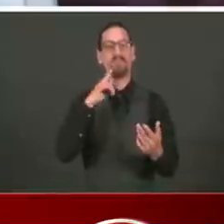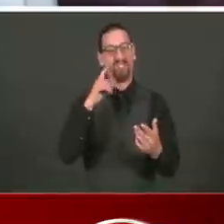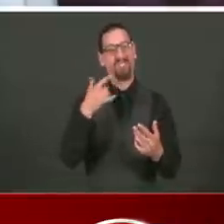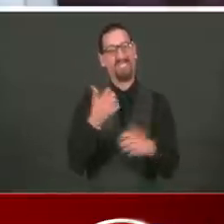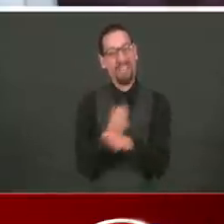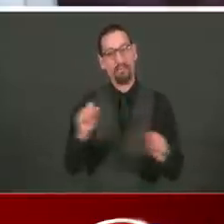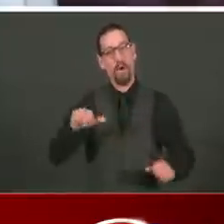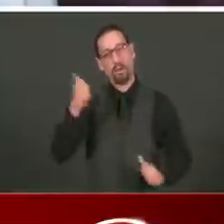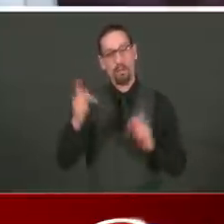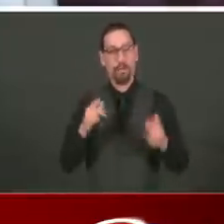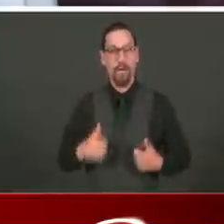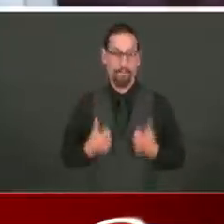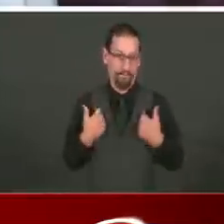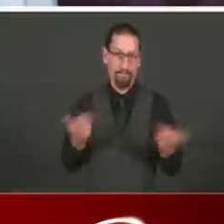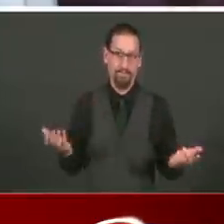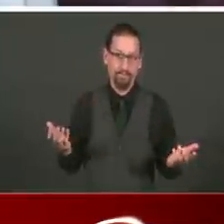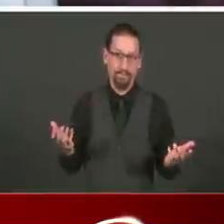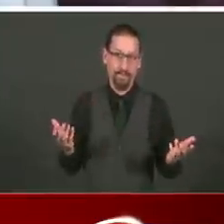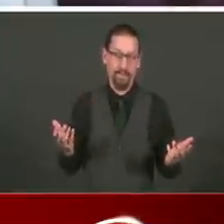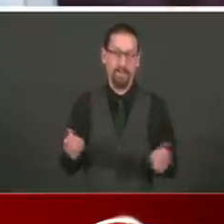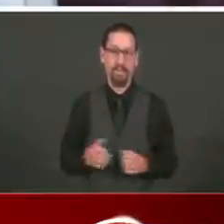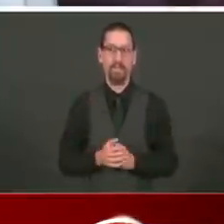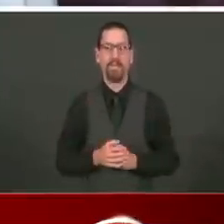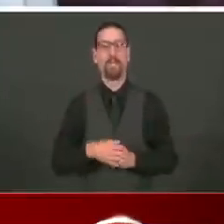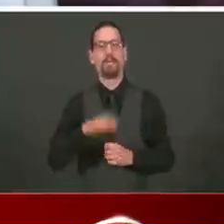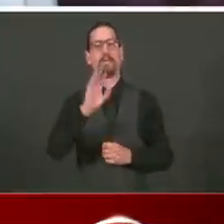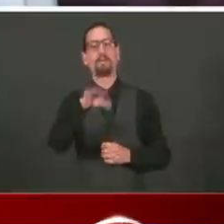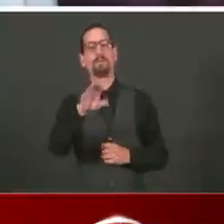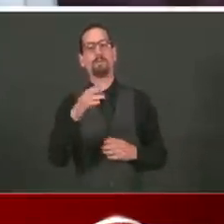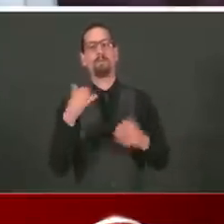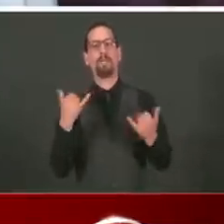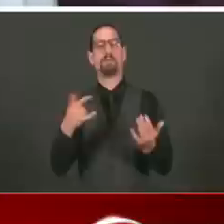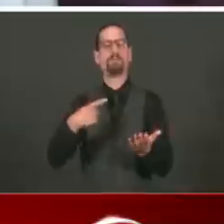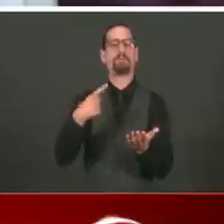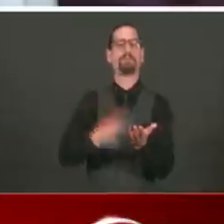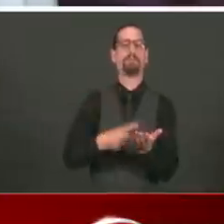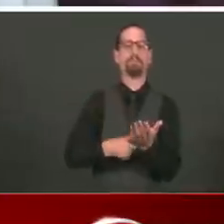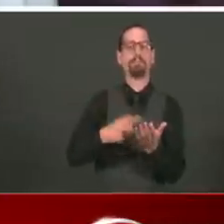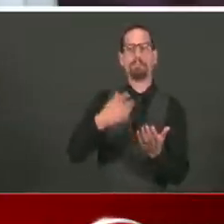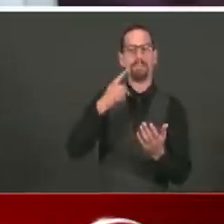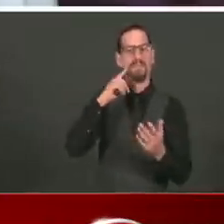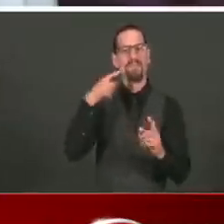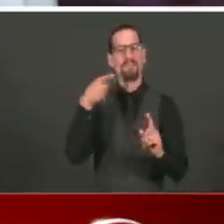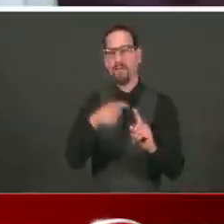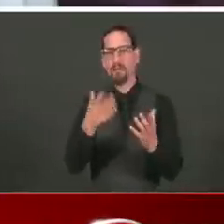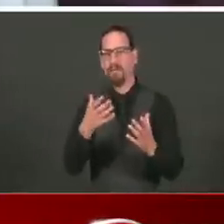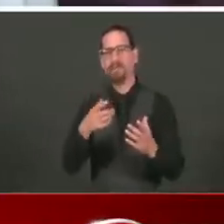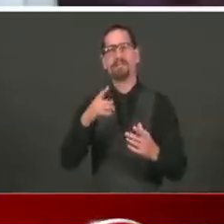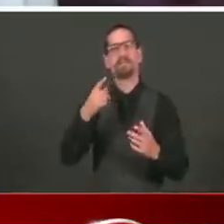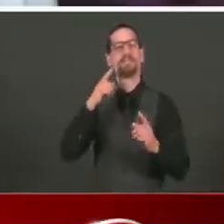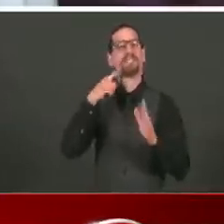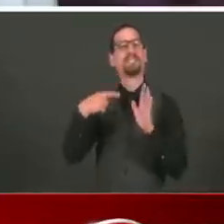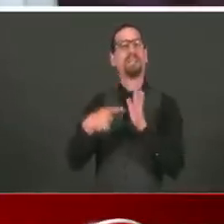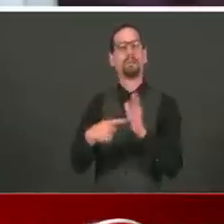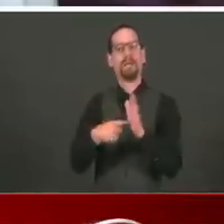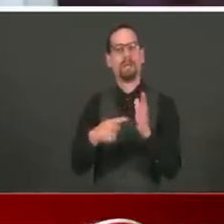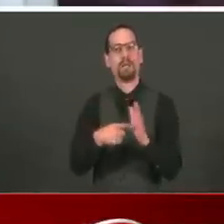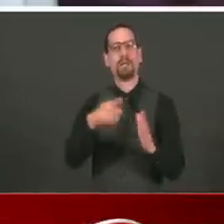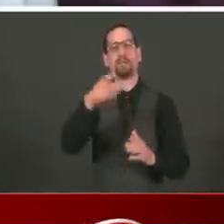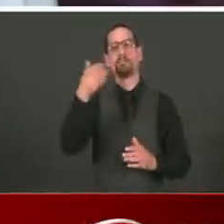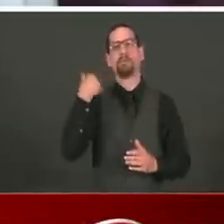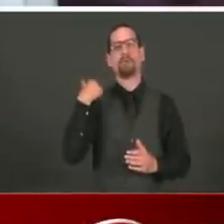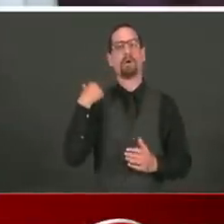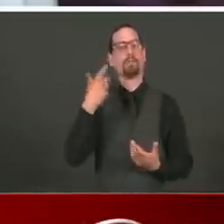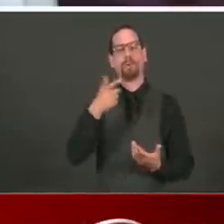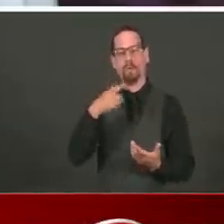Secondly, symptom diary. Instead of just tracking your symptoms and submitting them to the Department of Health daily, you'll